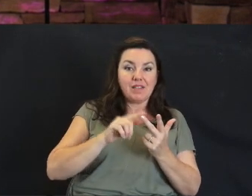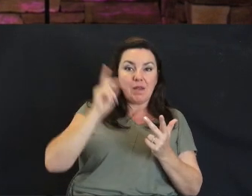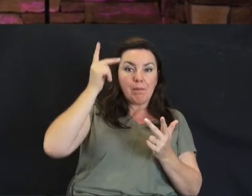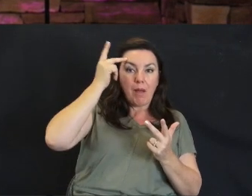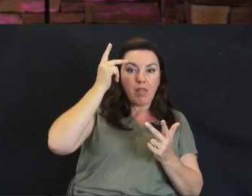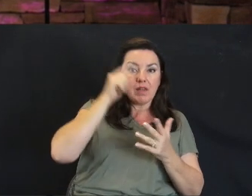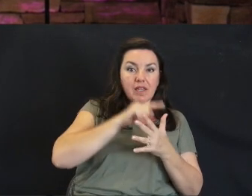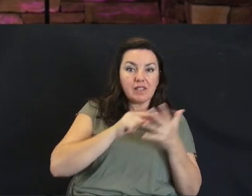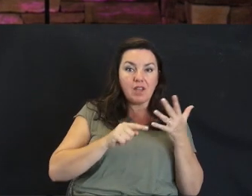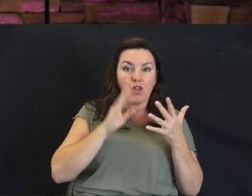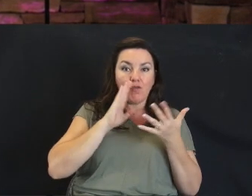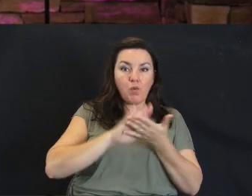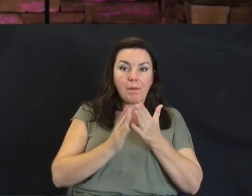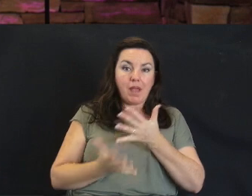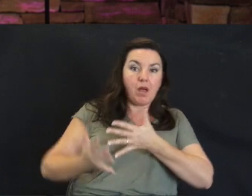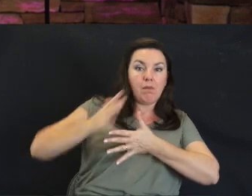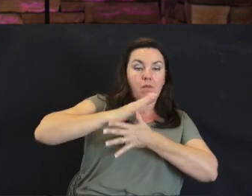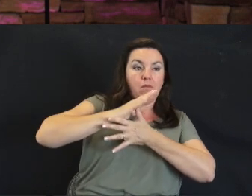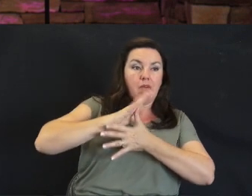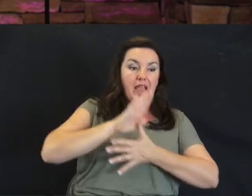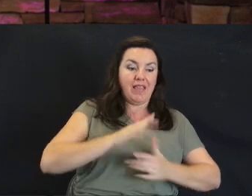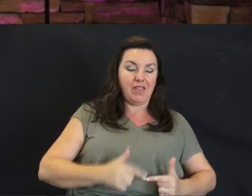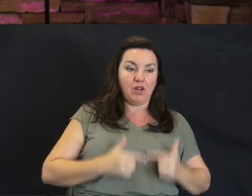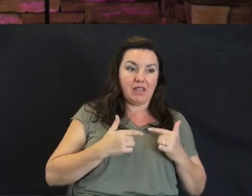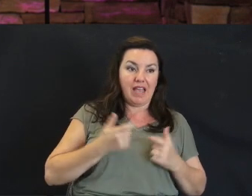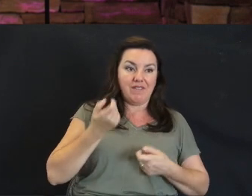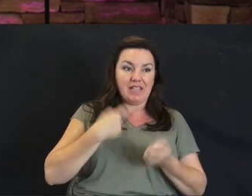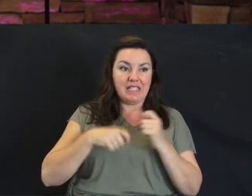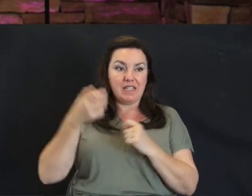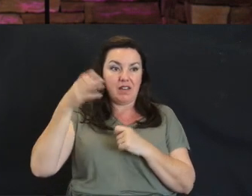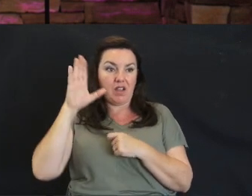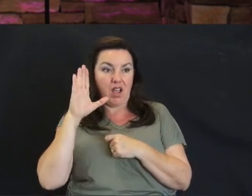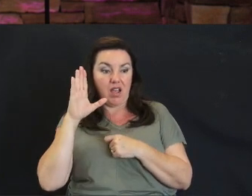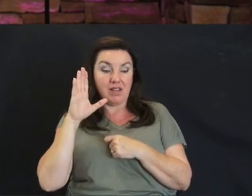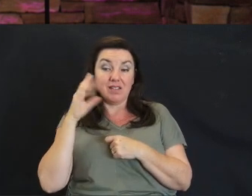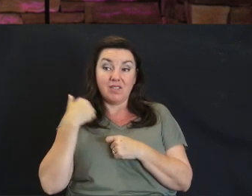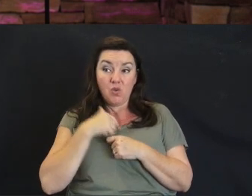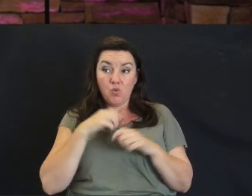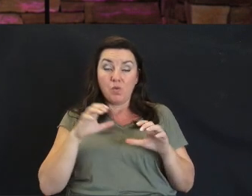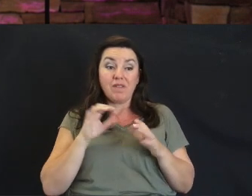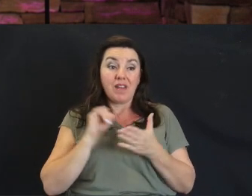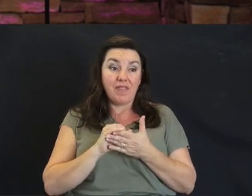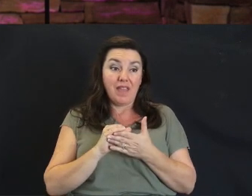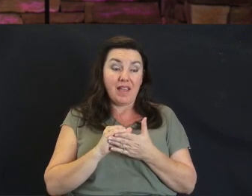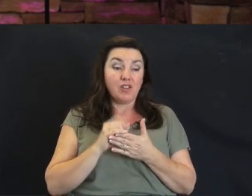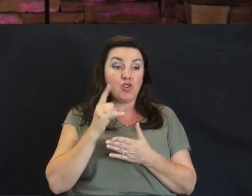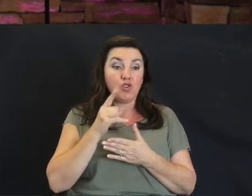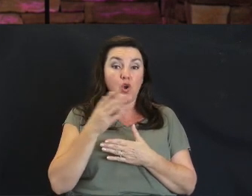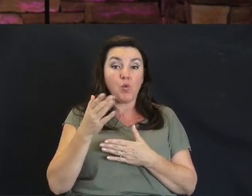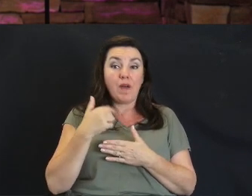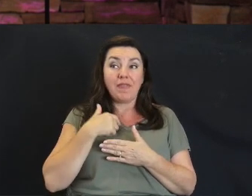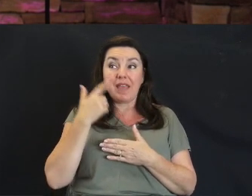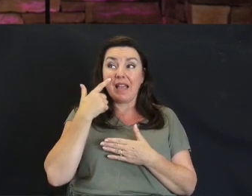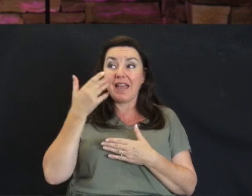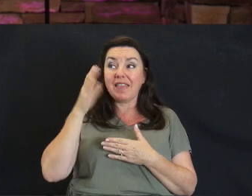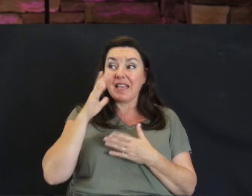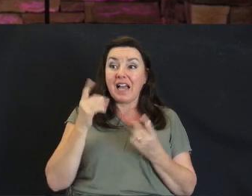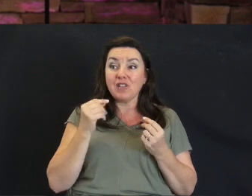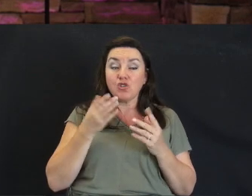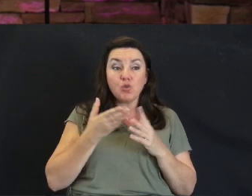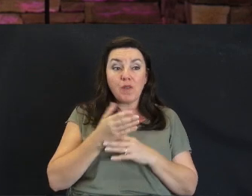In our children's lives And I'm afraid That we have done this Do you want to know One of the things That I think God is doing Through this pandemic